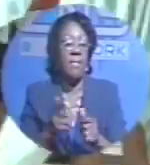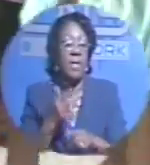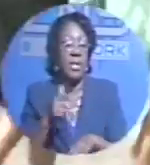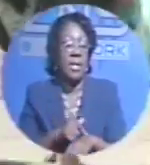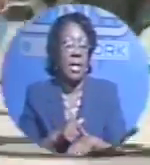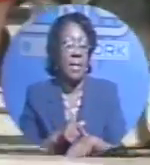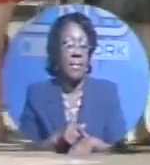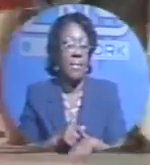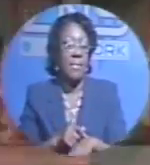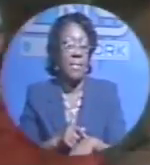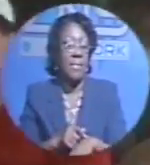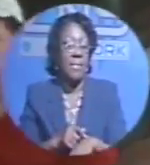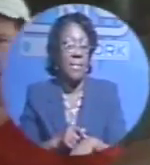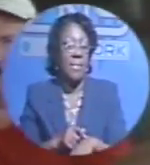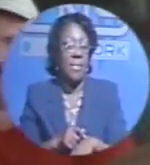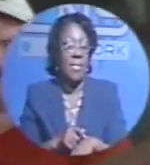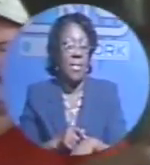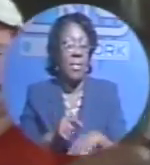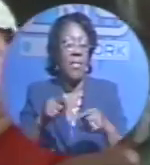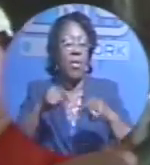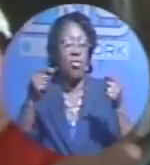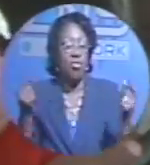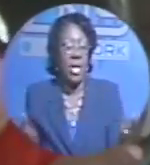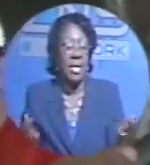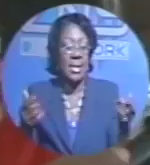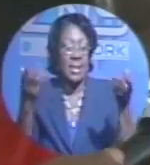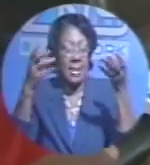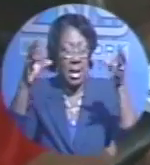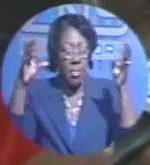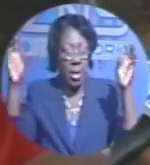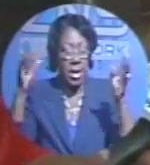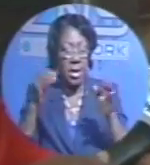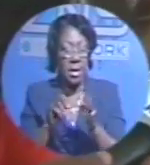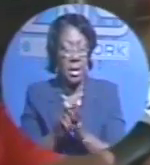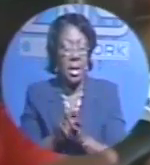July? Well, I heard the Atlantis is going to have a great celebration.